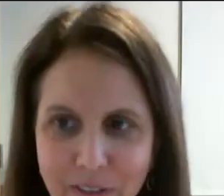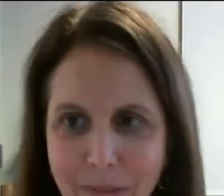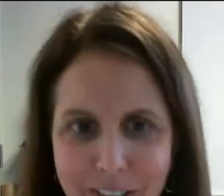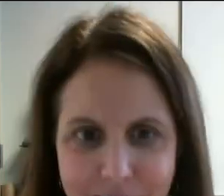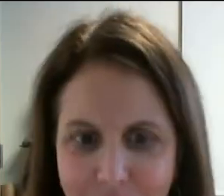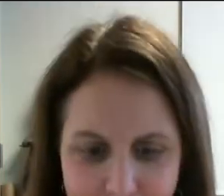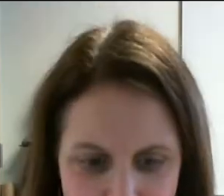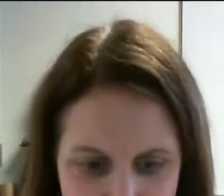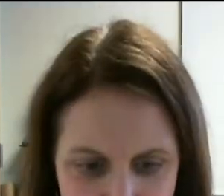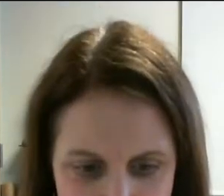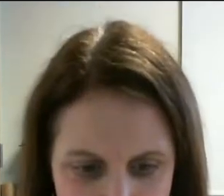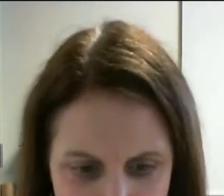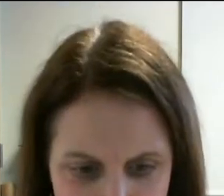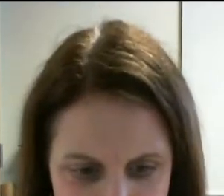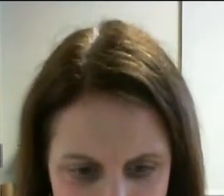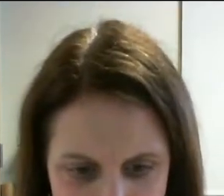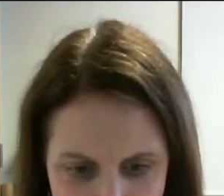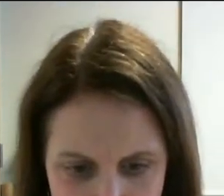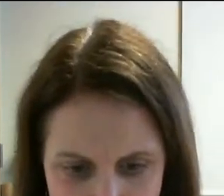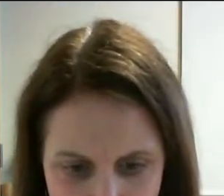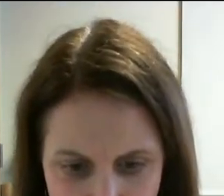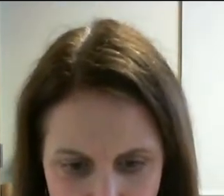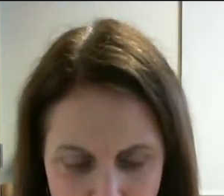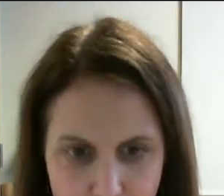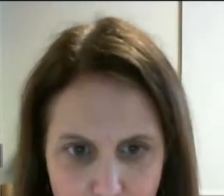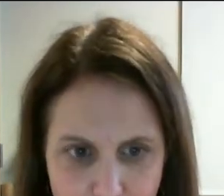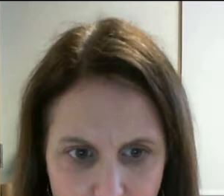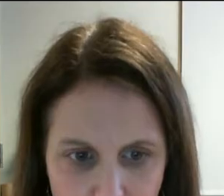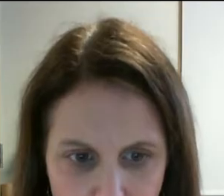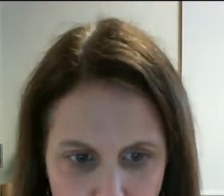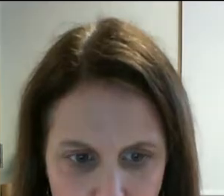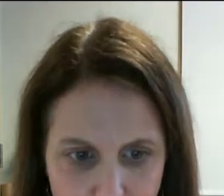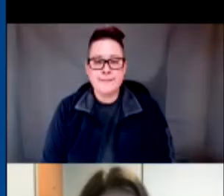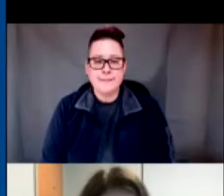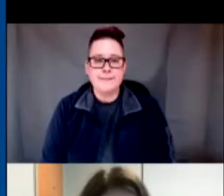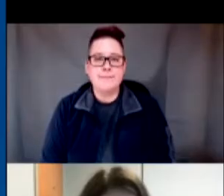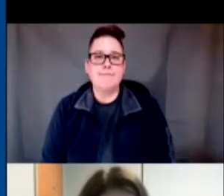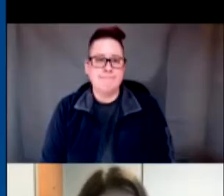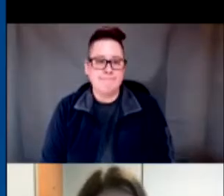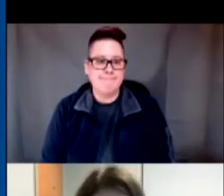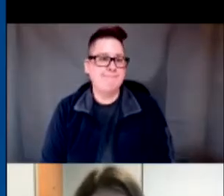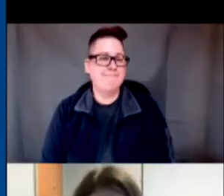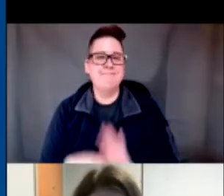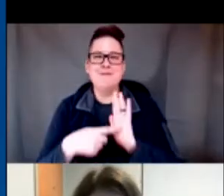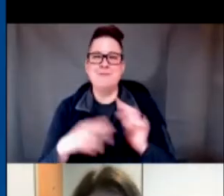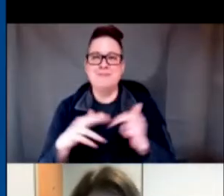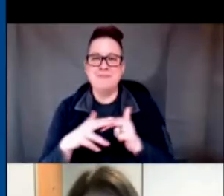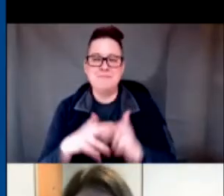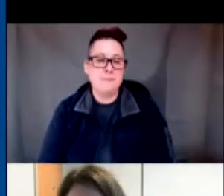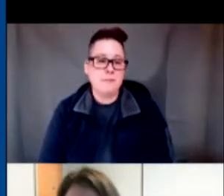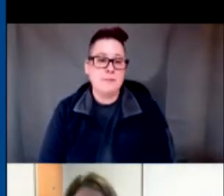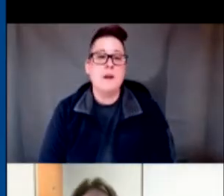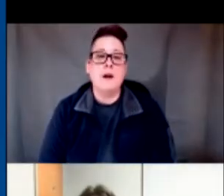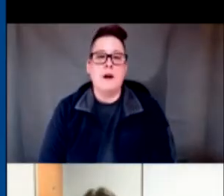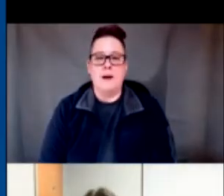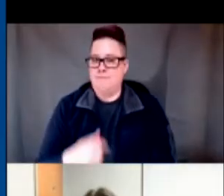Thank you very much, Dr. Nasra. Just give me a minute here and I will share slides. So